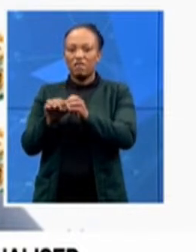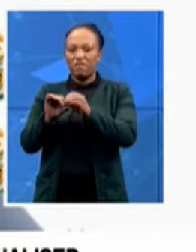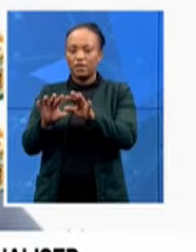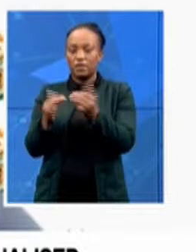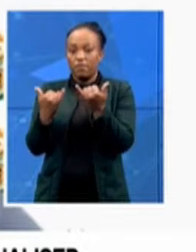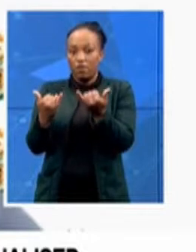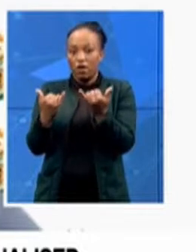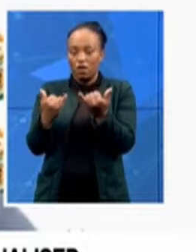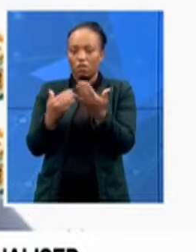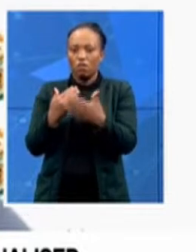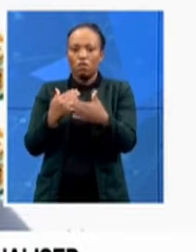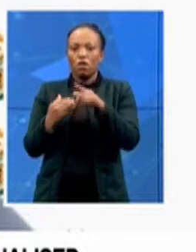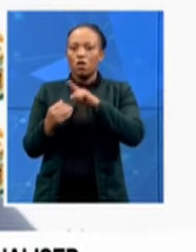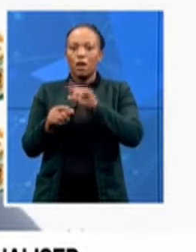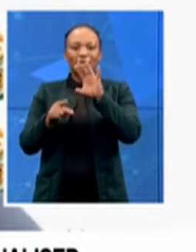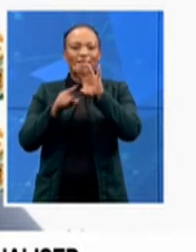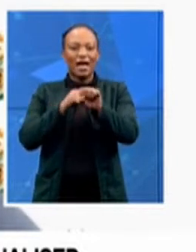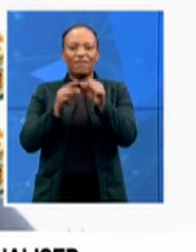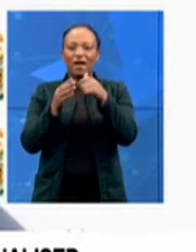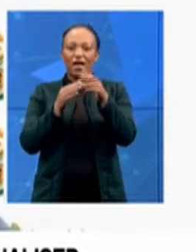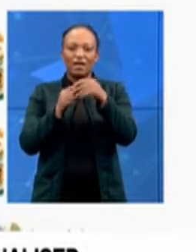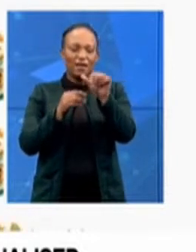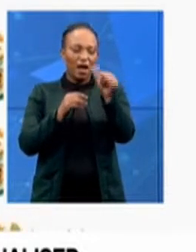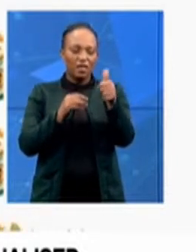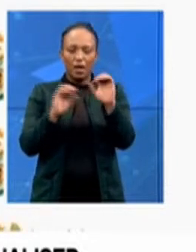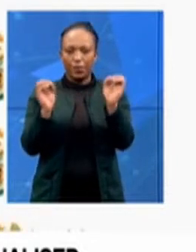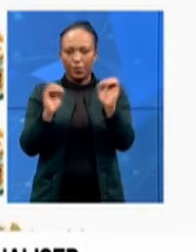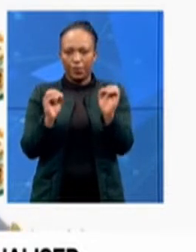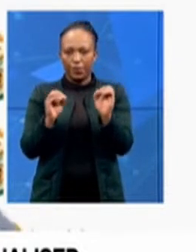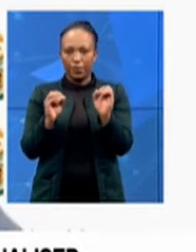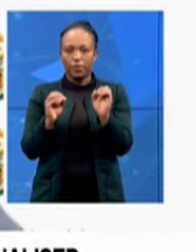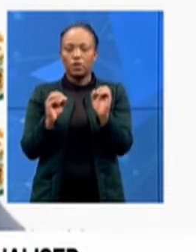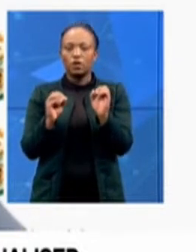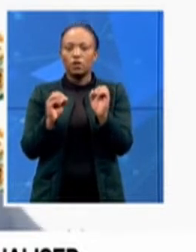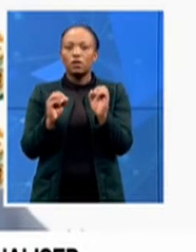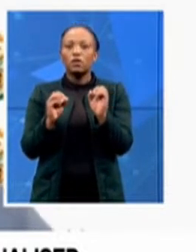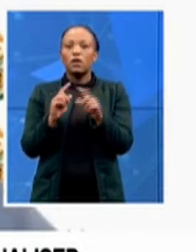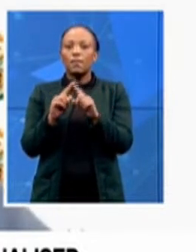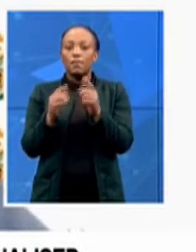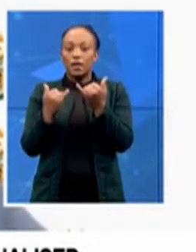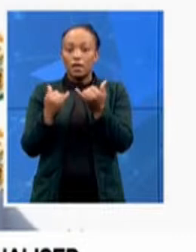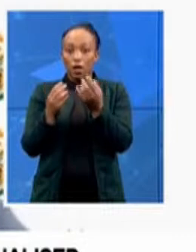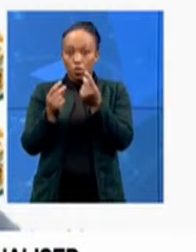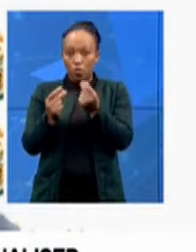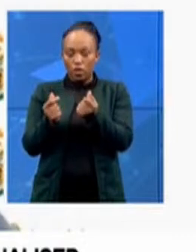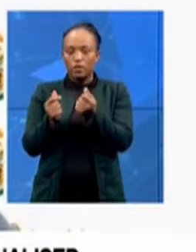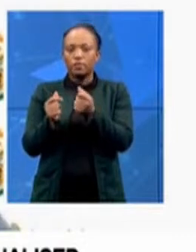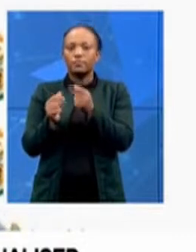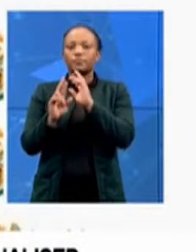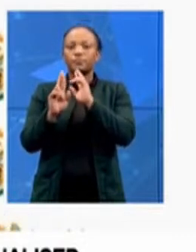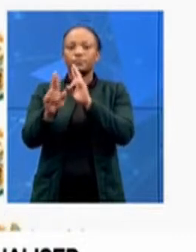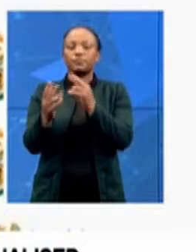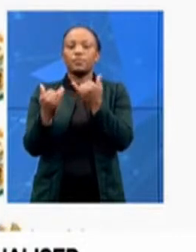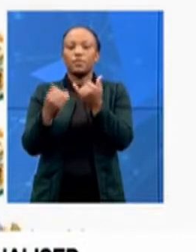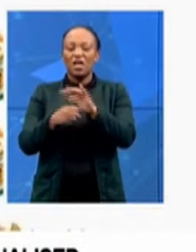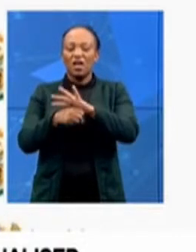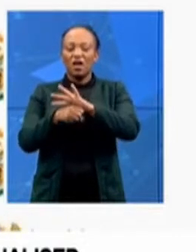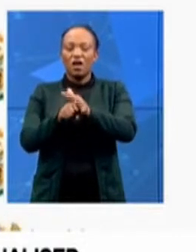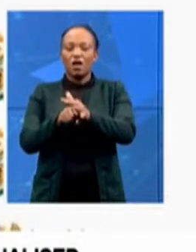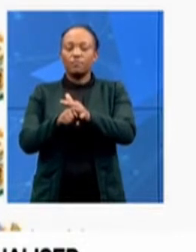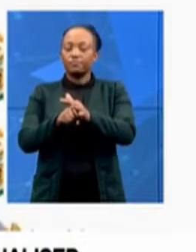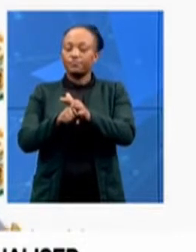our genomic sequencing team. Then let me quickly come to the issue of the vaccines. I know Dr. Pillay was trying to respond to that